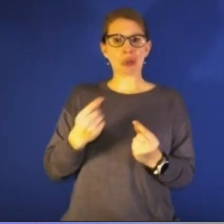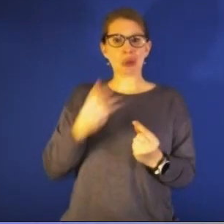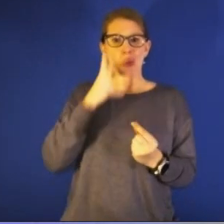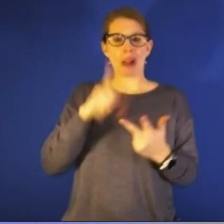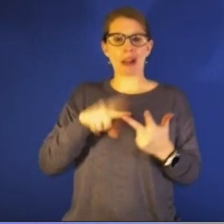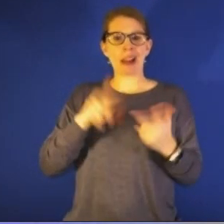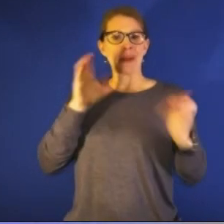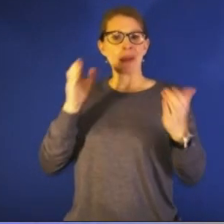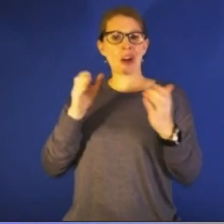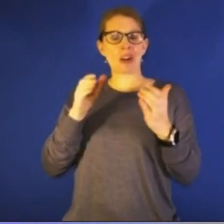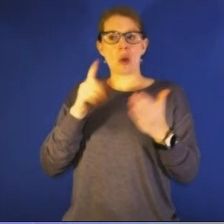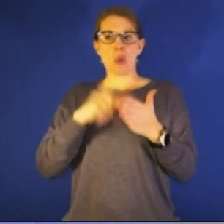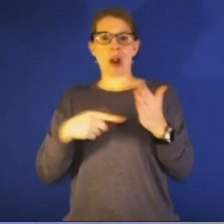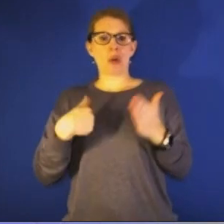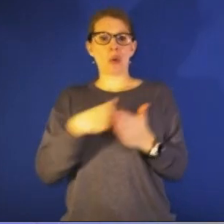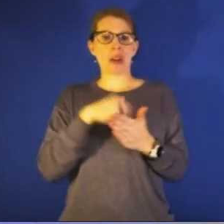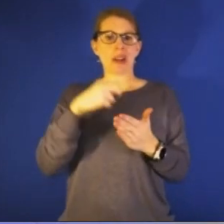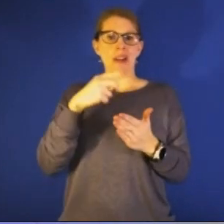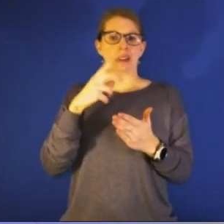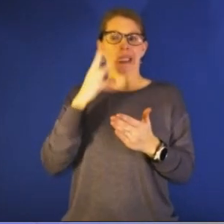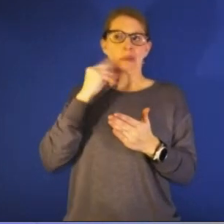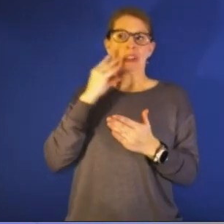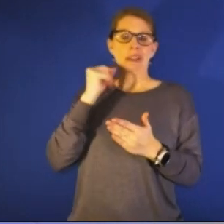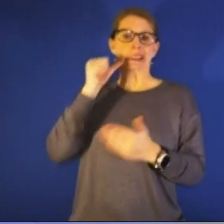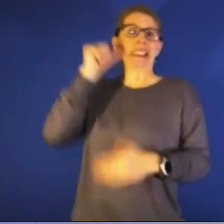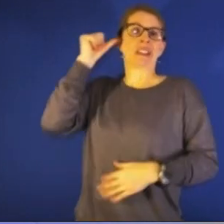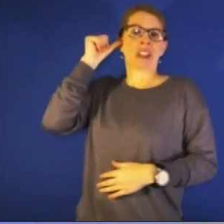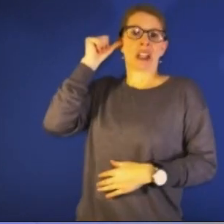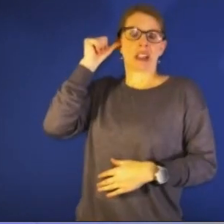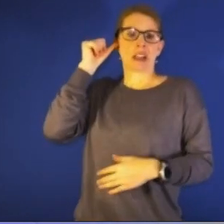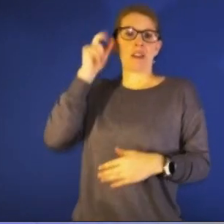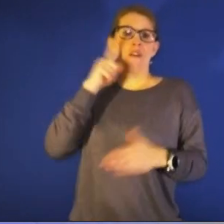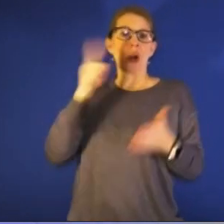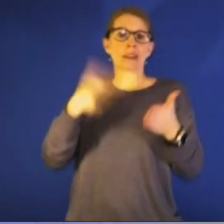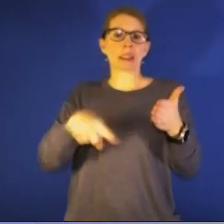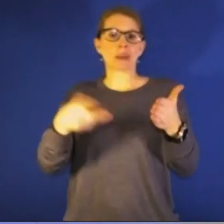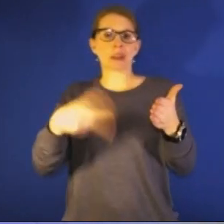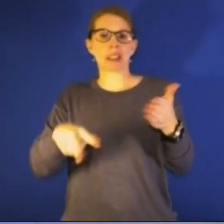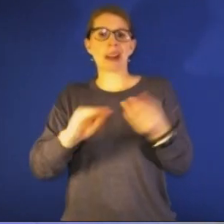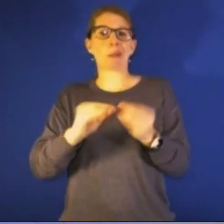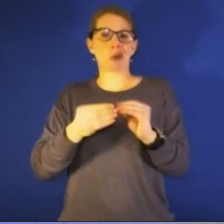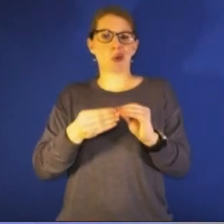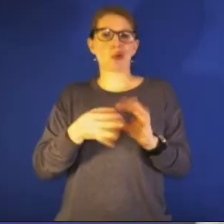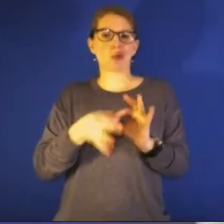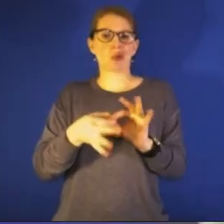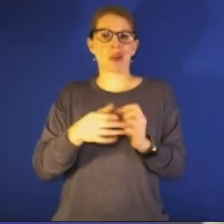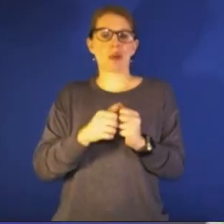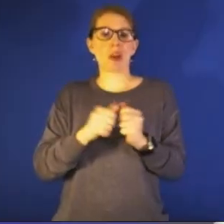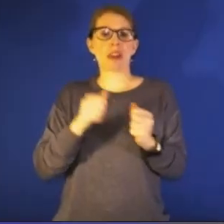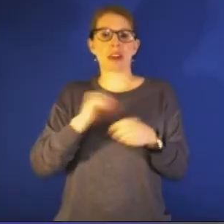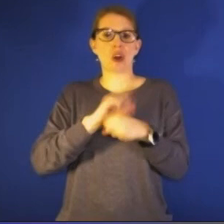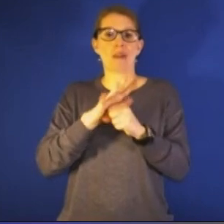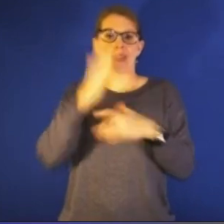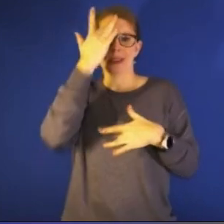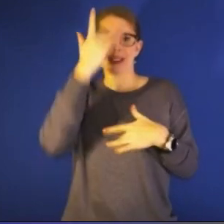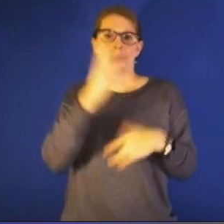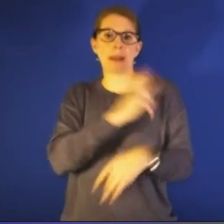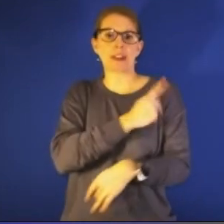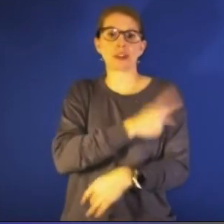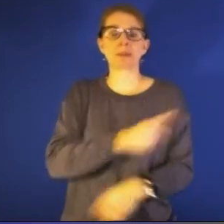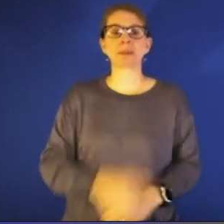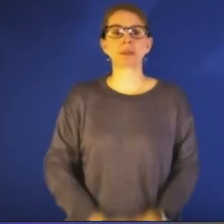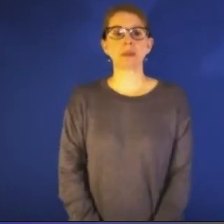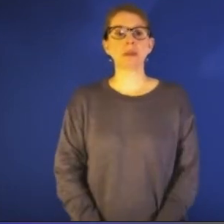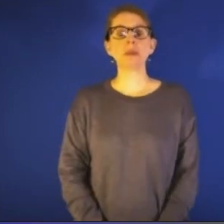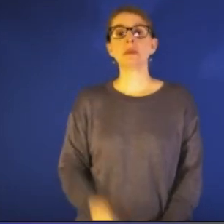we were looking at yesterday compared to what we could look like in the next week or so. So I'll tell you what we're going to do. We